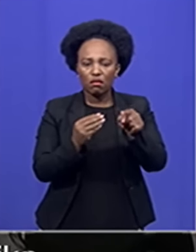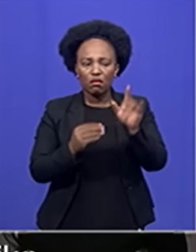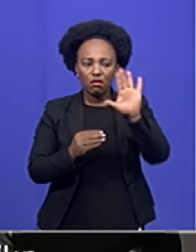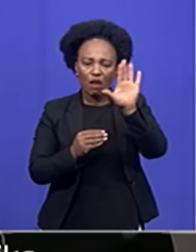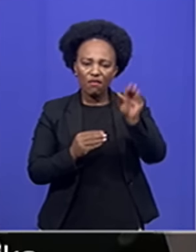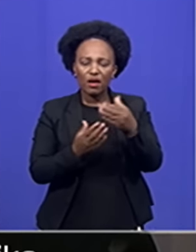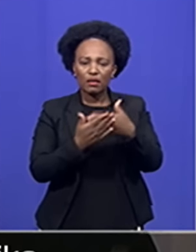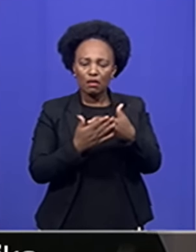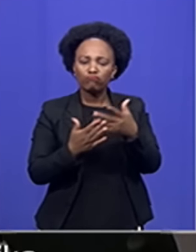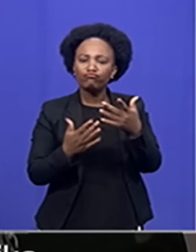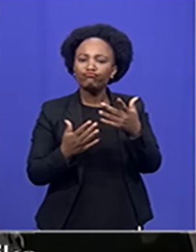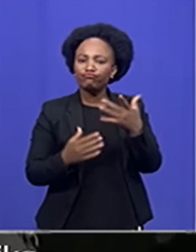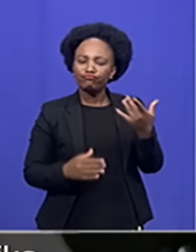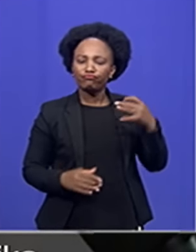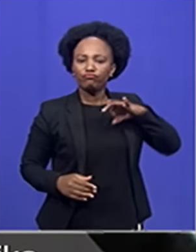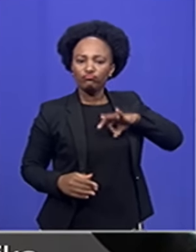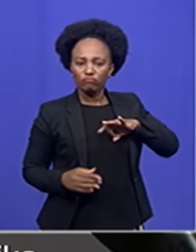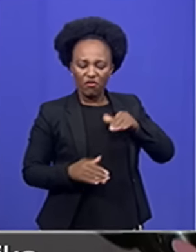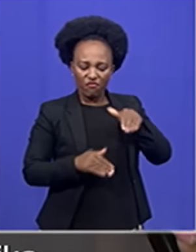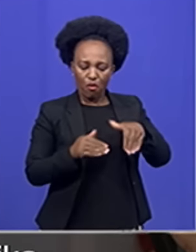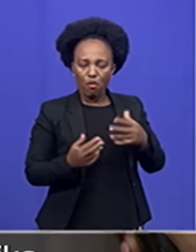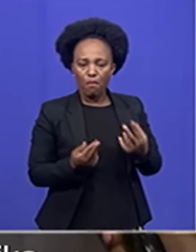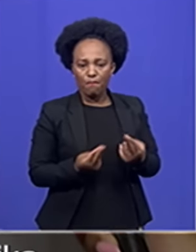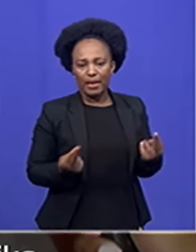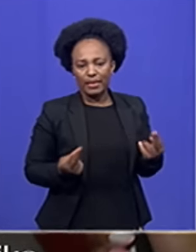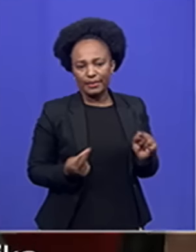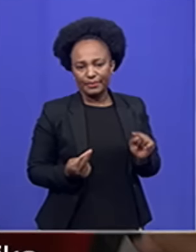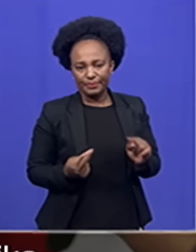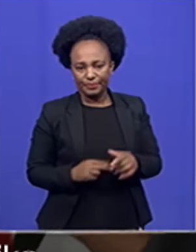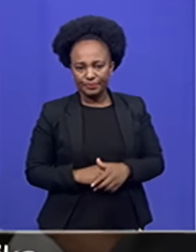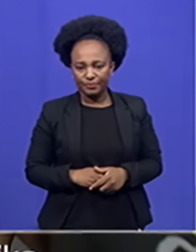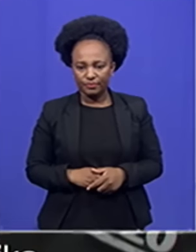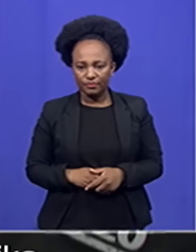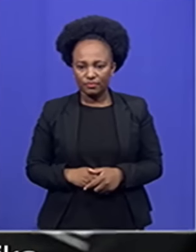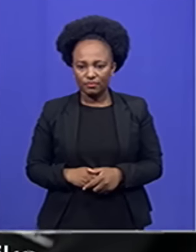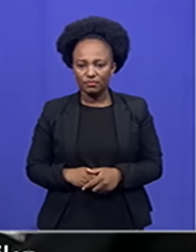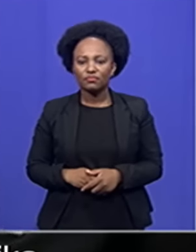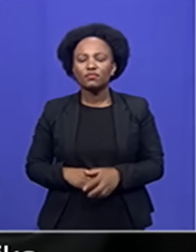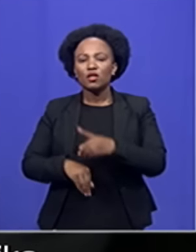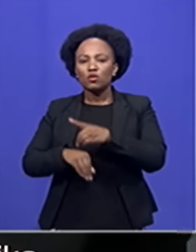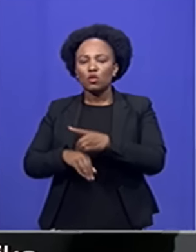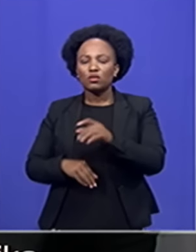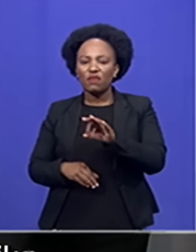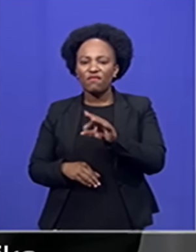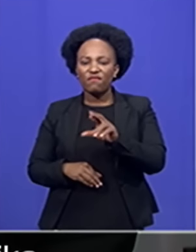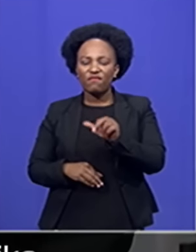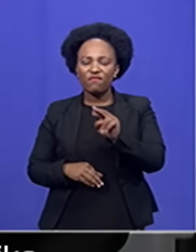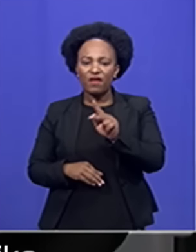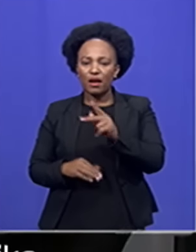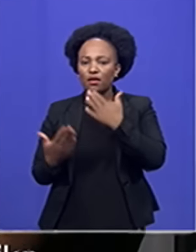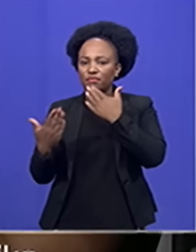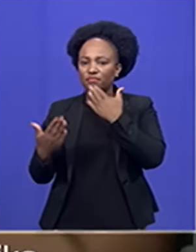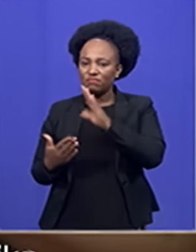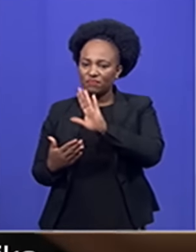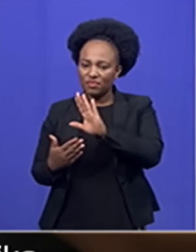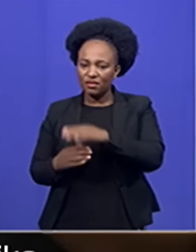one go hungwelwa mo go tsetsa tsa yone critical minerals. Dr. Frank Lekaba re tloga re go